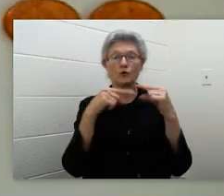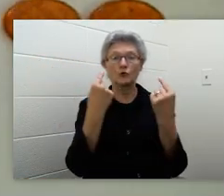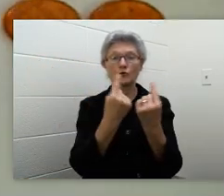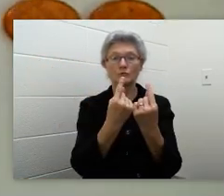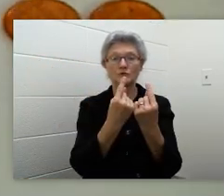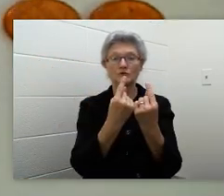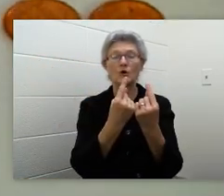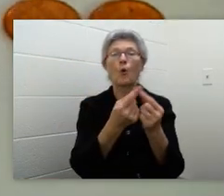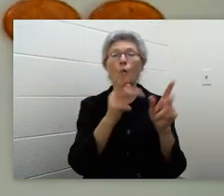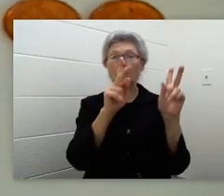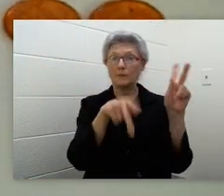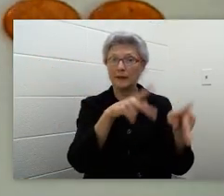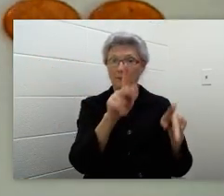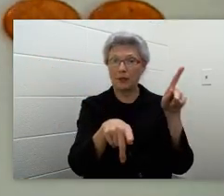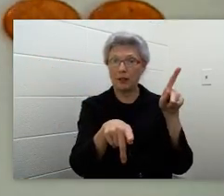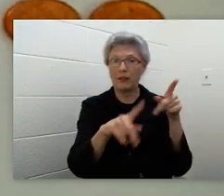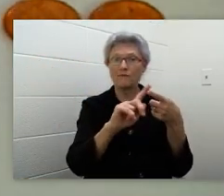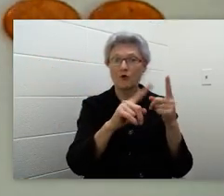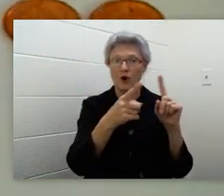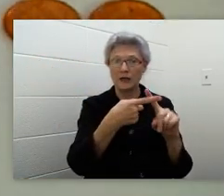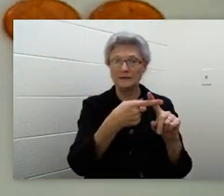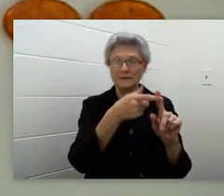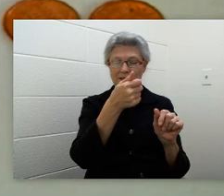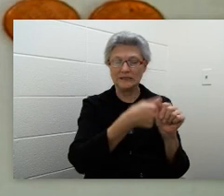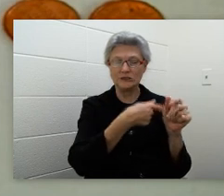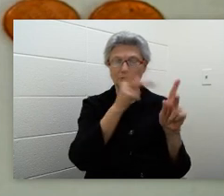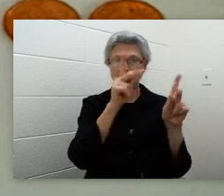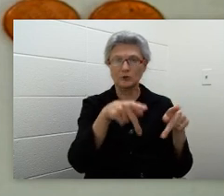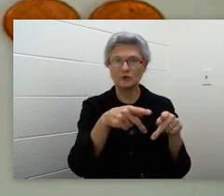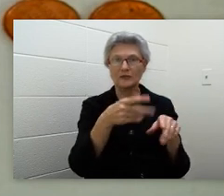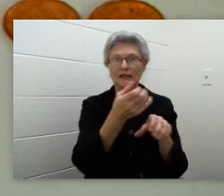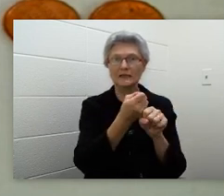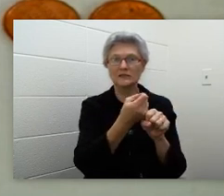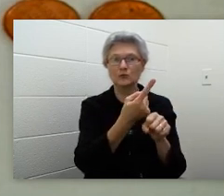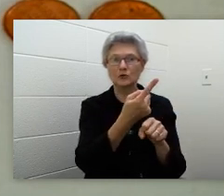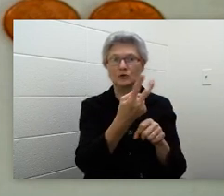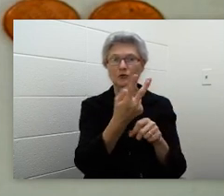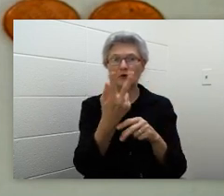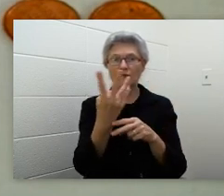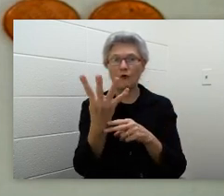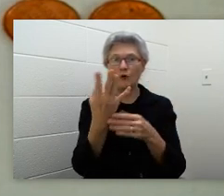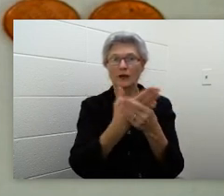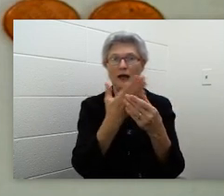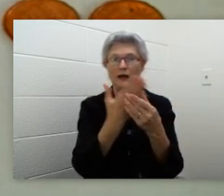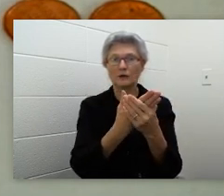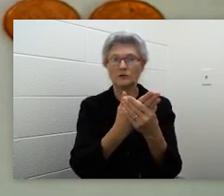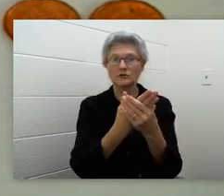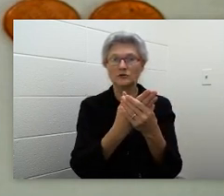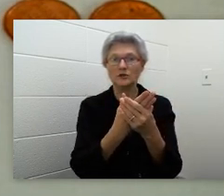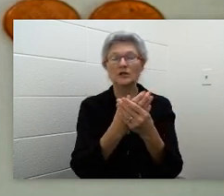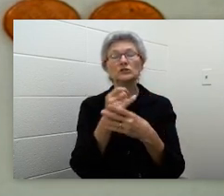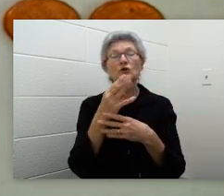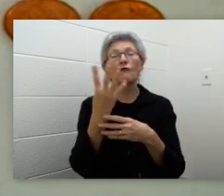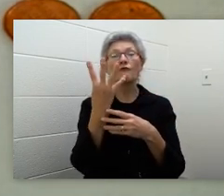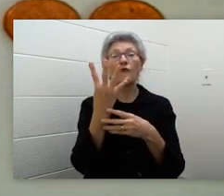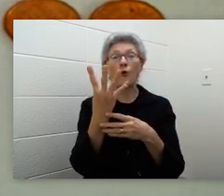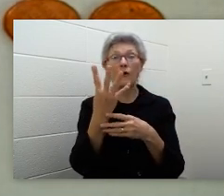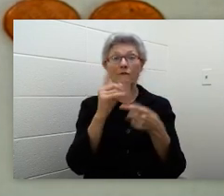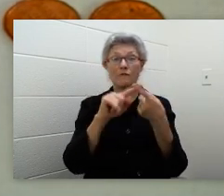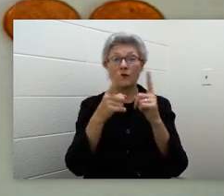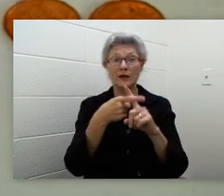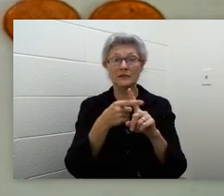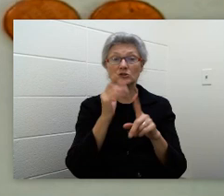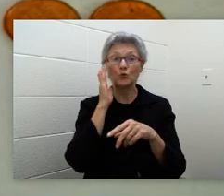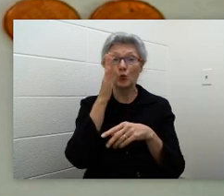1, 2, 3, 4 people. And each person is getting 1, 2, 3, 4 tacos. So 4